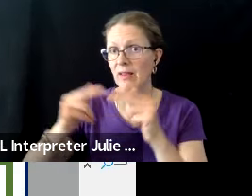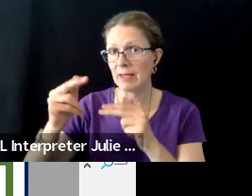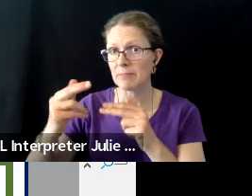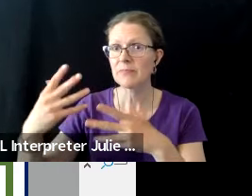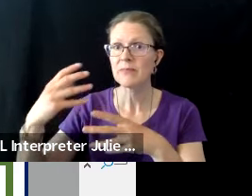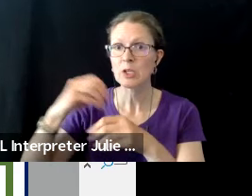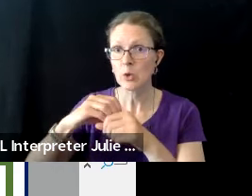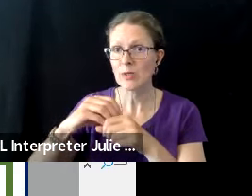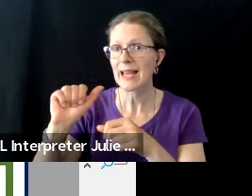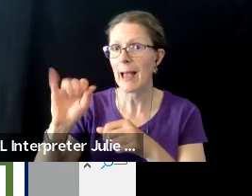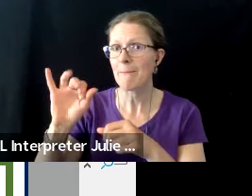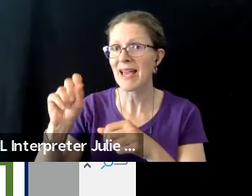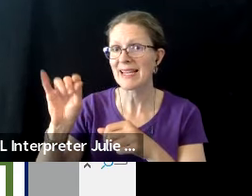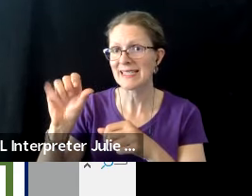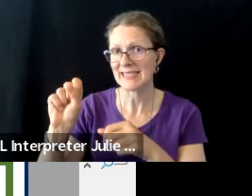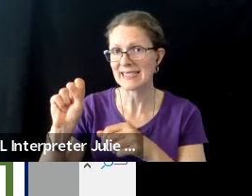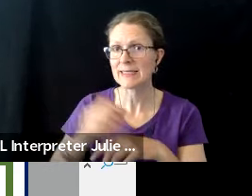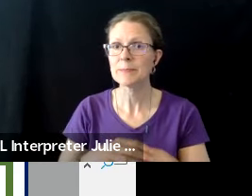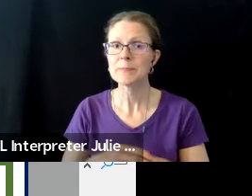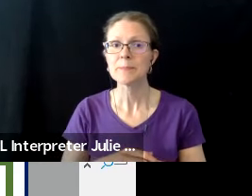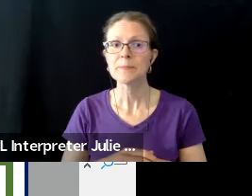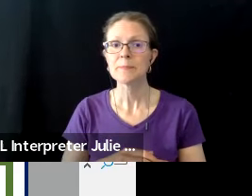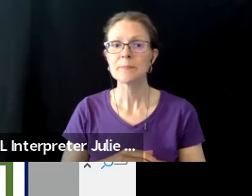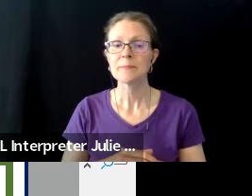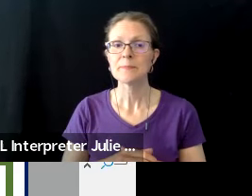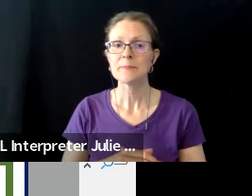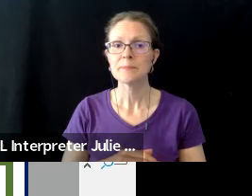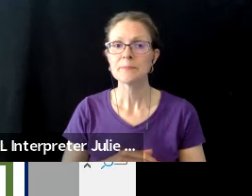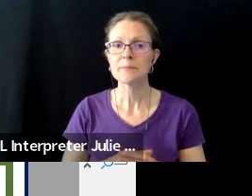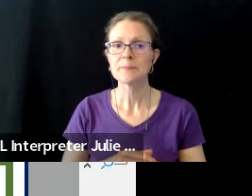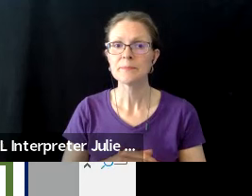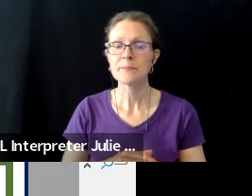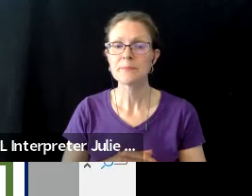tenant amenities. And the